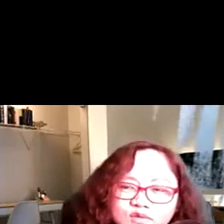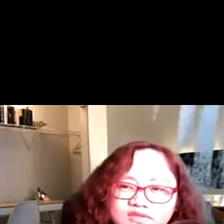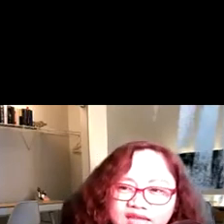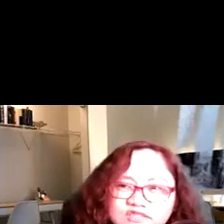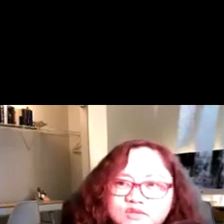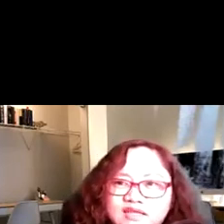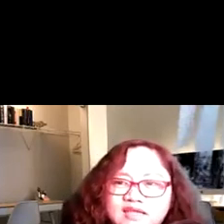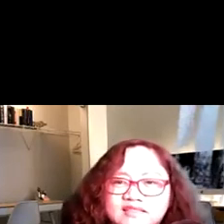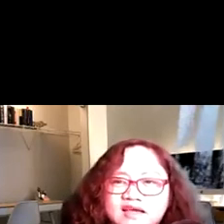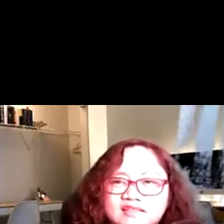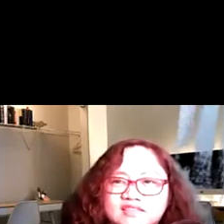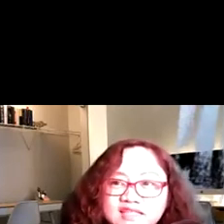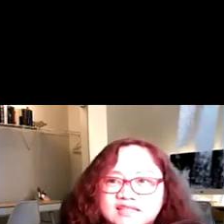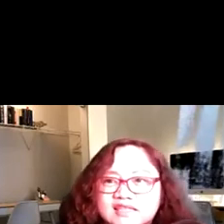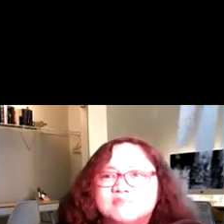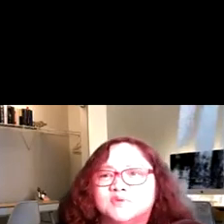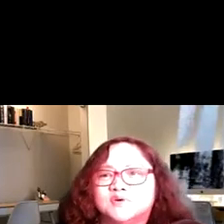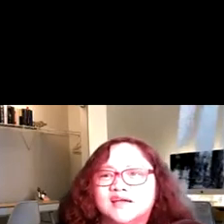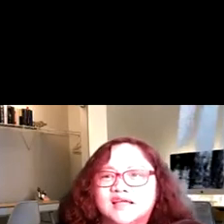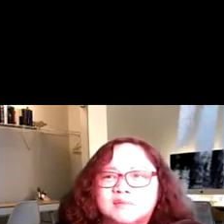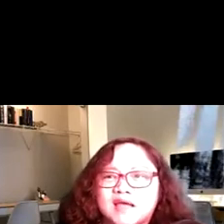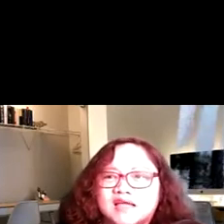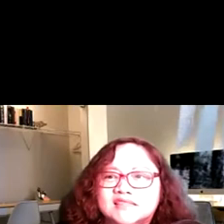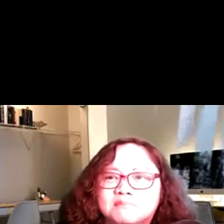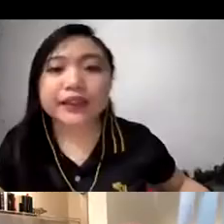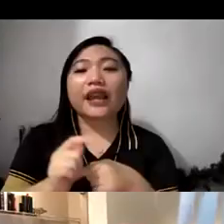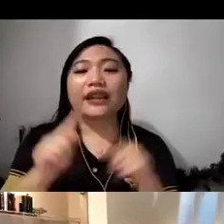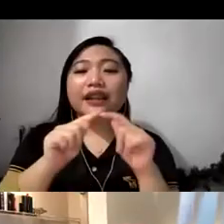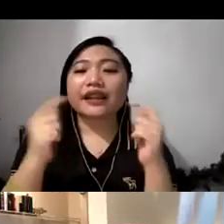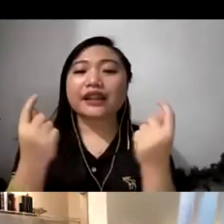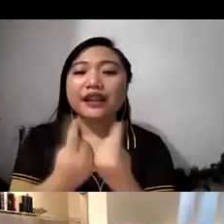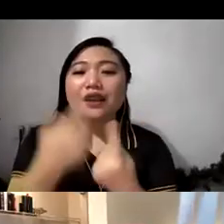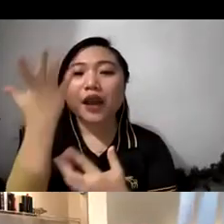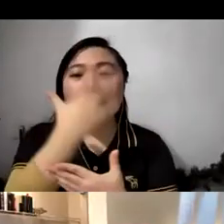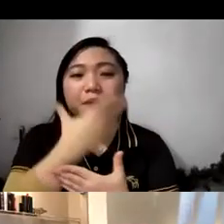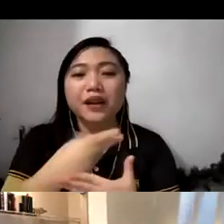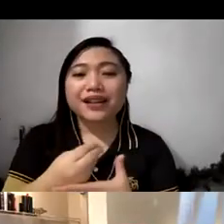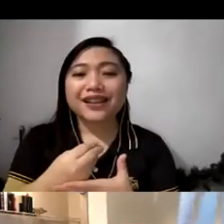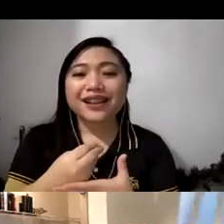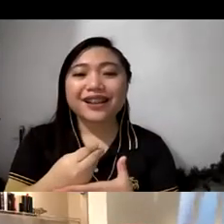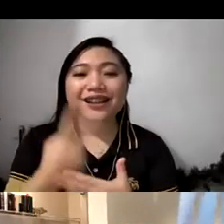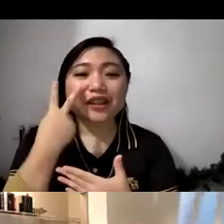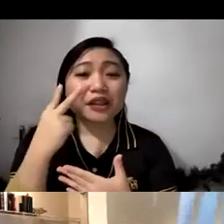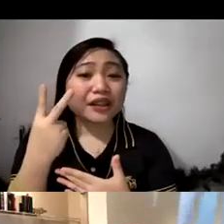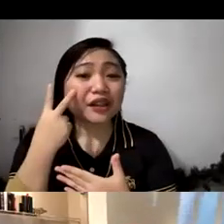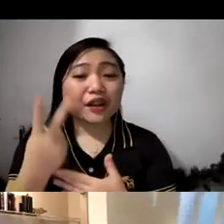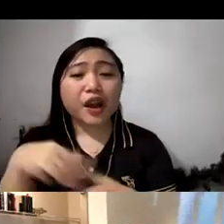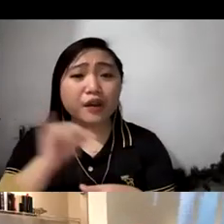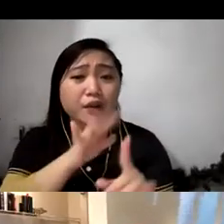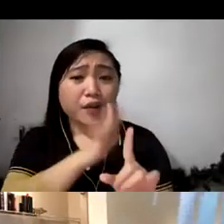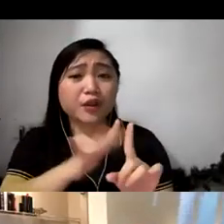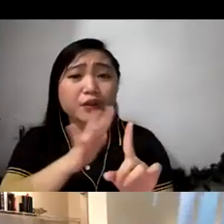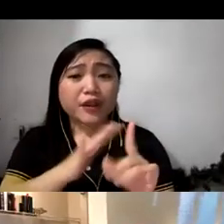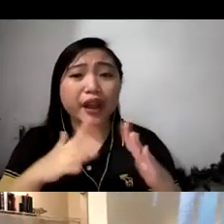to congratulate the training team, no? Napakaganda po ng tinitingnan ko. I was observing how you're doing